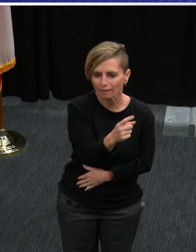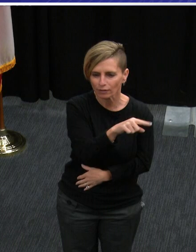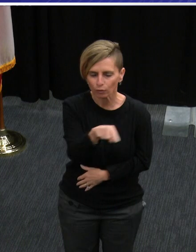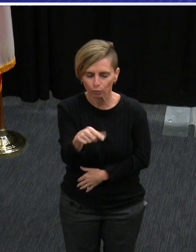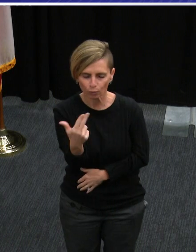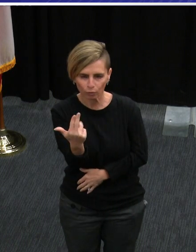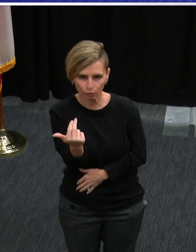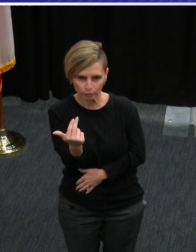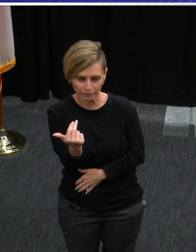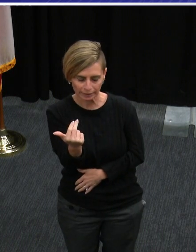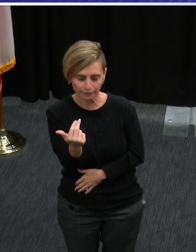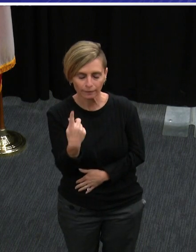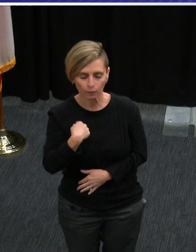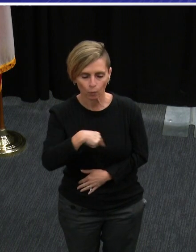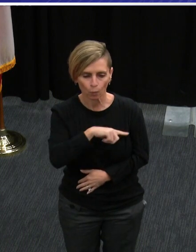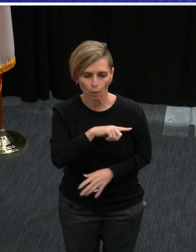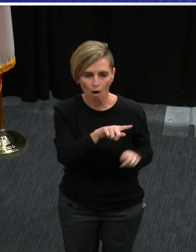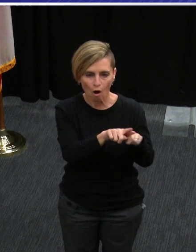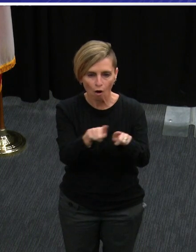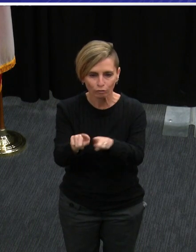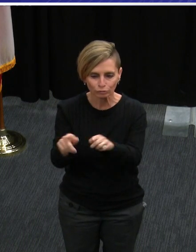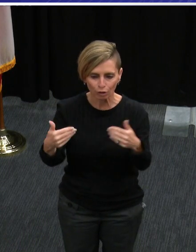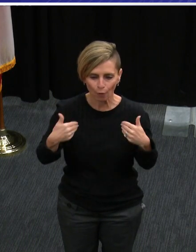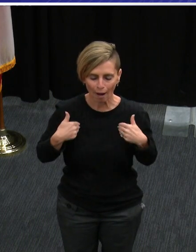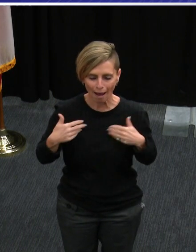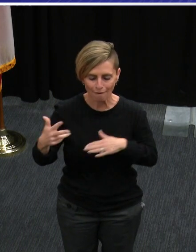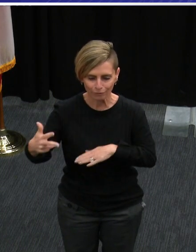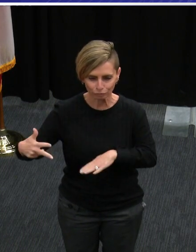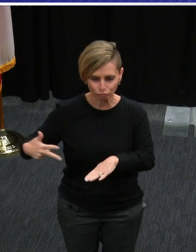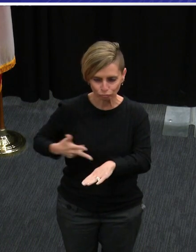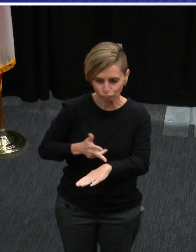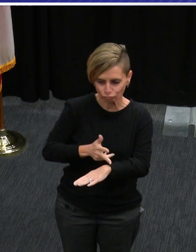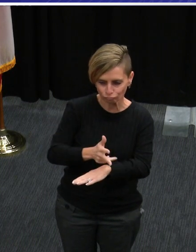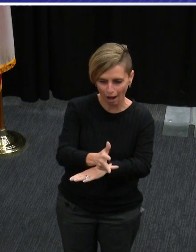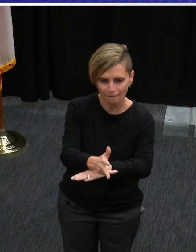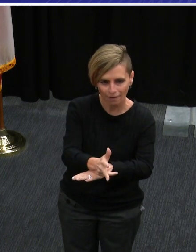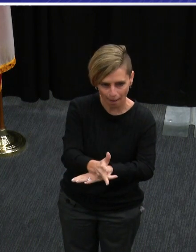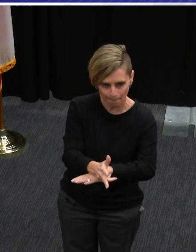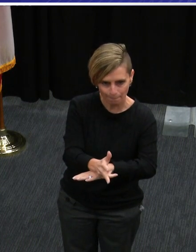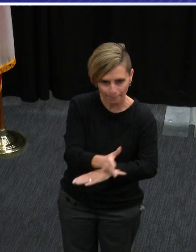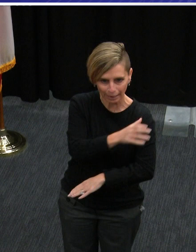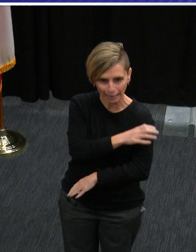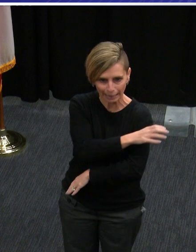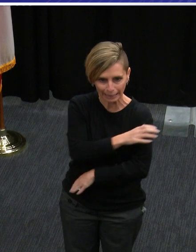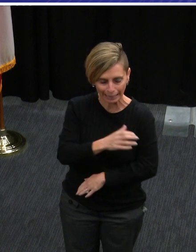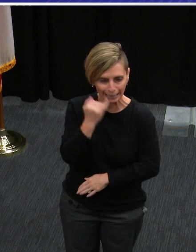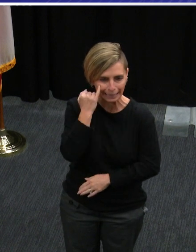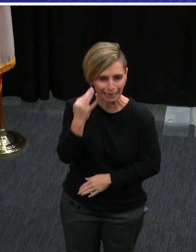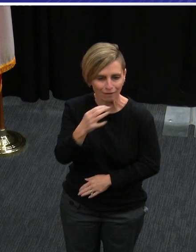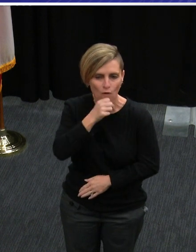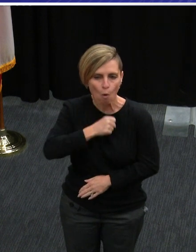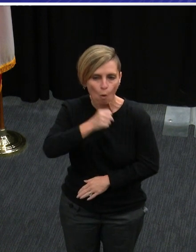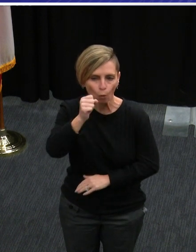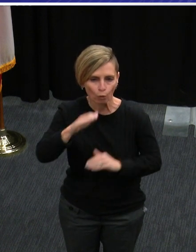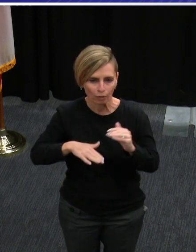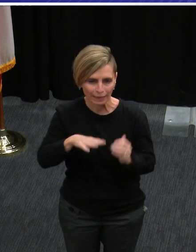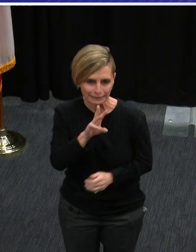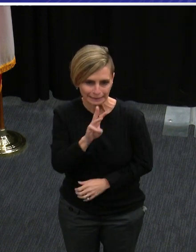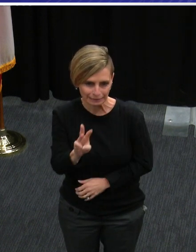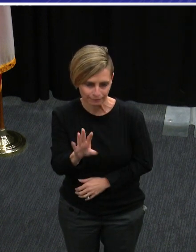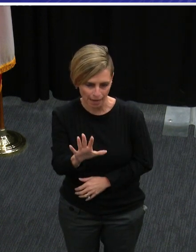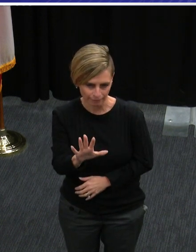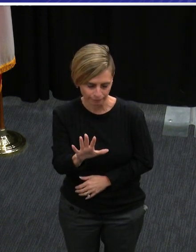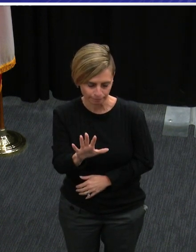13th, we will also have a drive-up mass vaccination clinic for those 65 years of age and older and